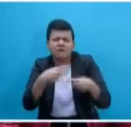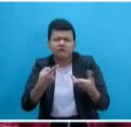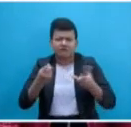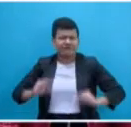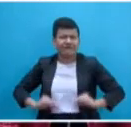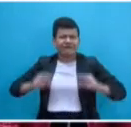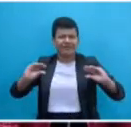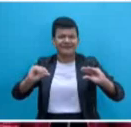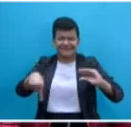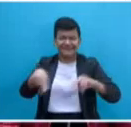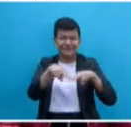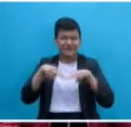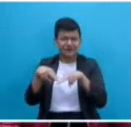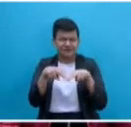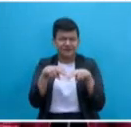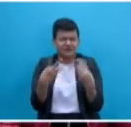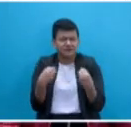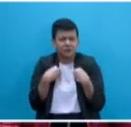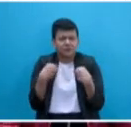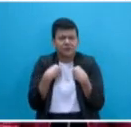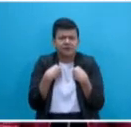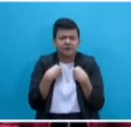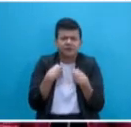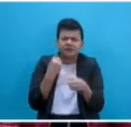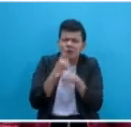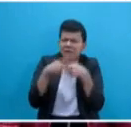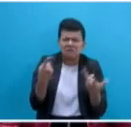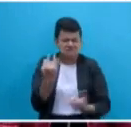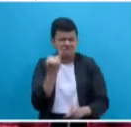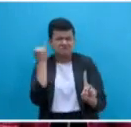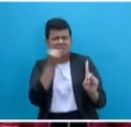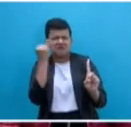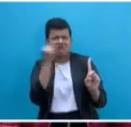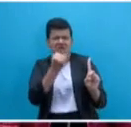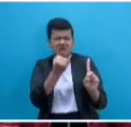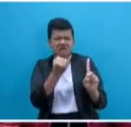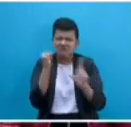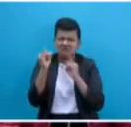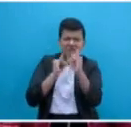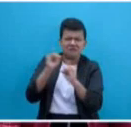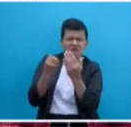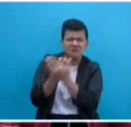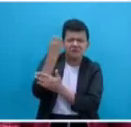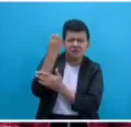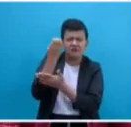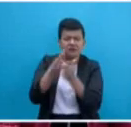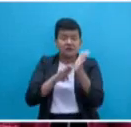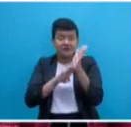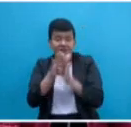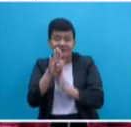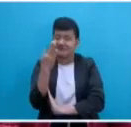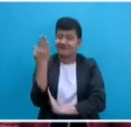threatened by bad management of our economy. Our projected growth for the year was recently revised